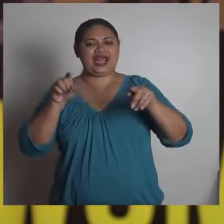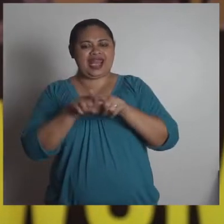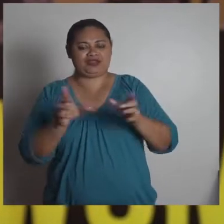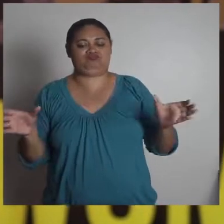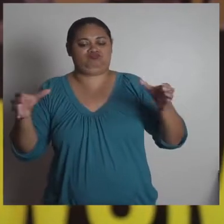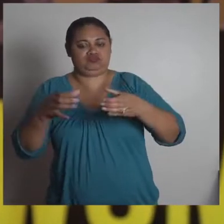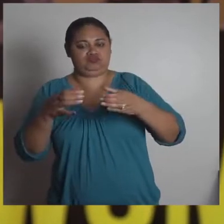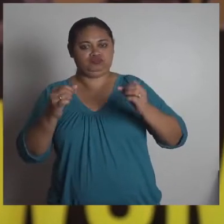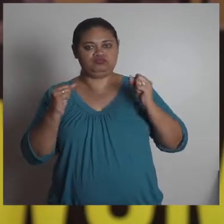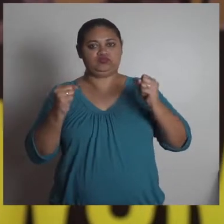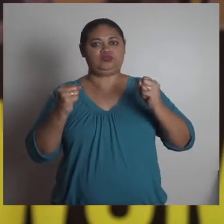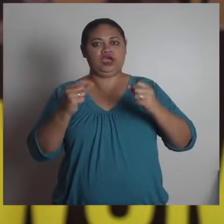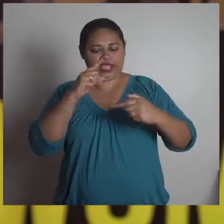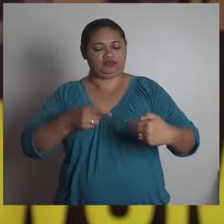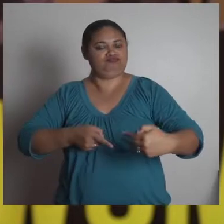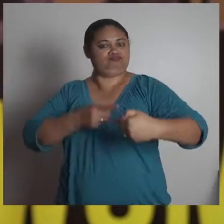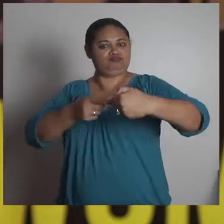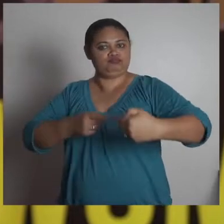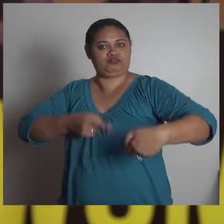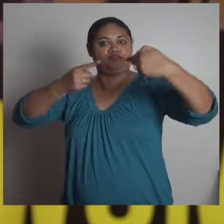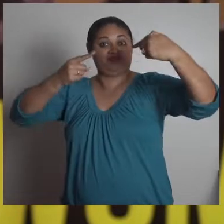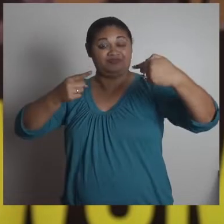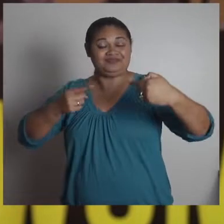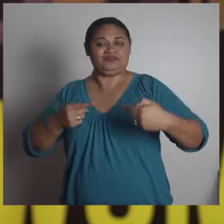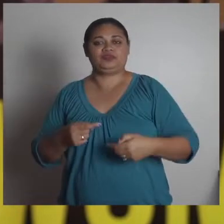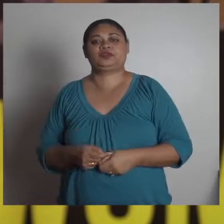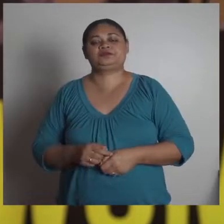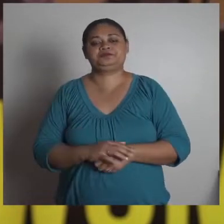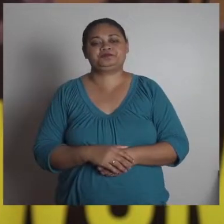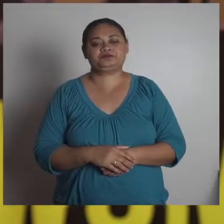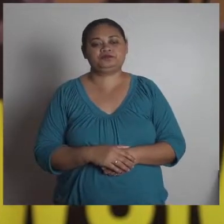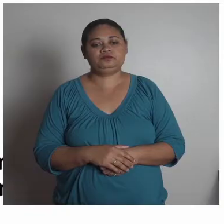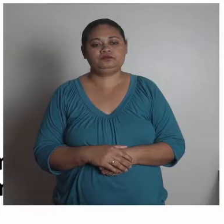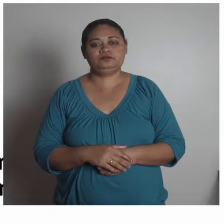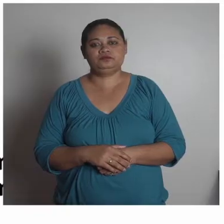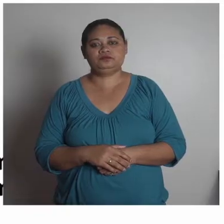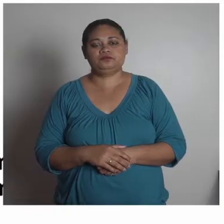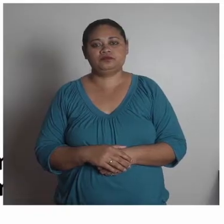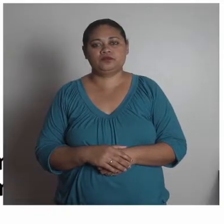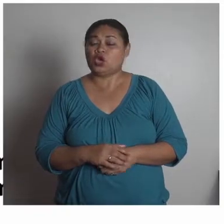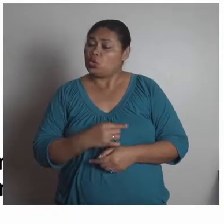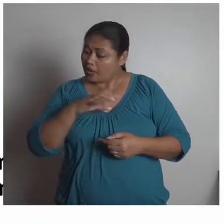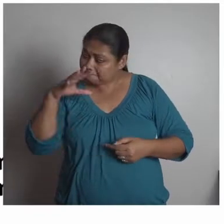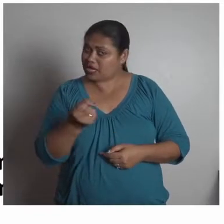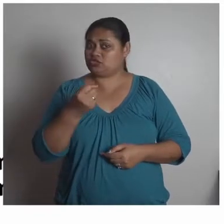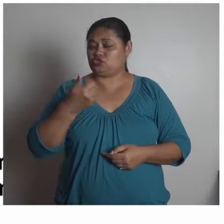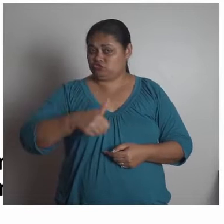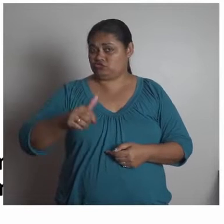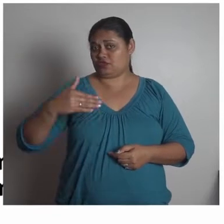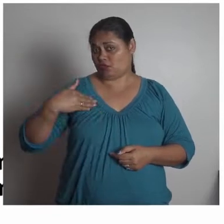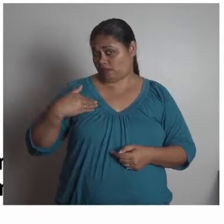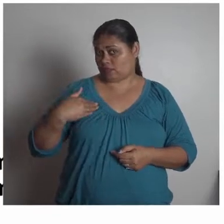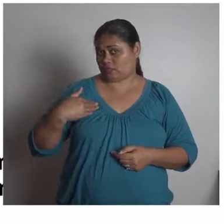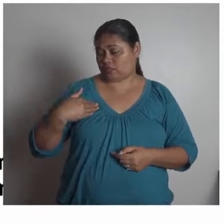that? And how do we build movements that are strong enough to change that? And then the second one is, we